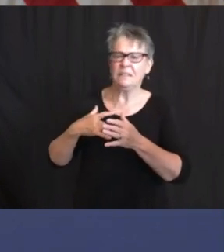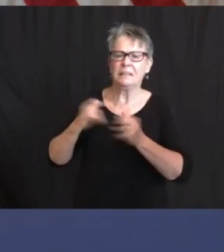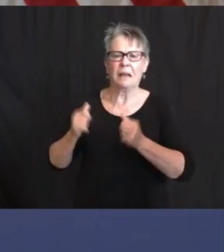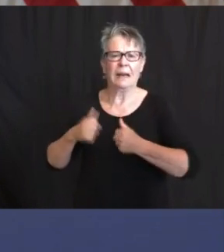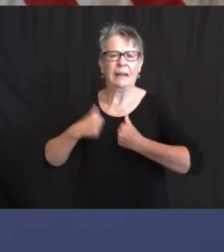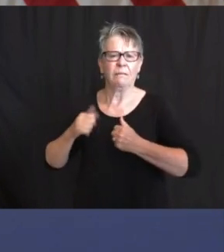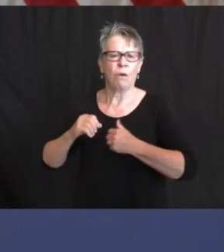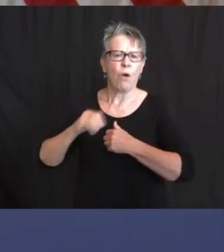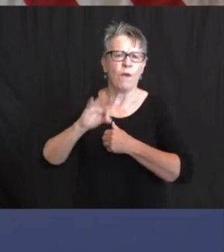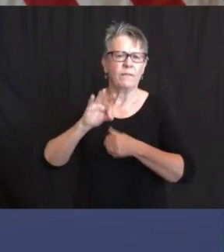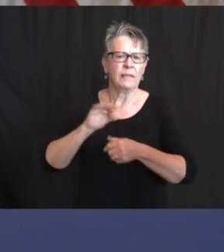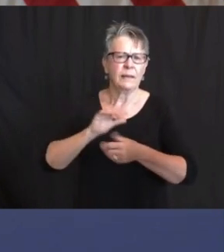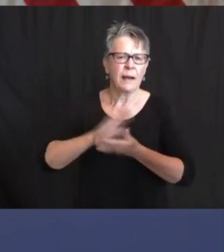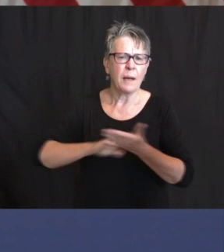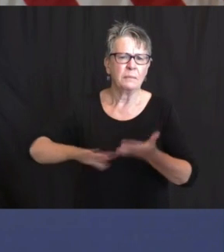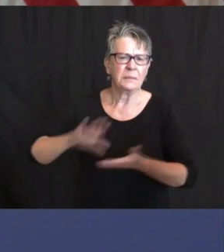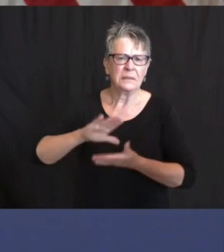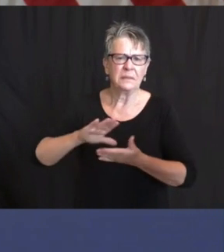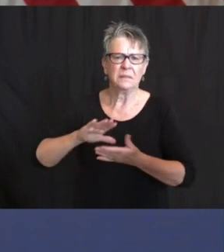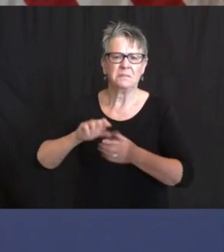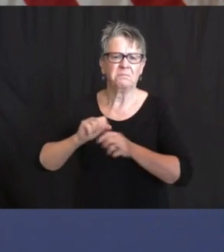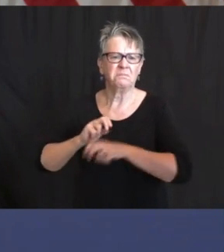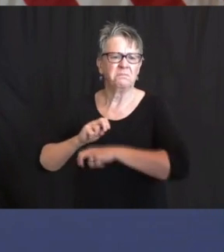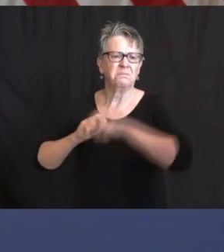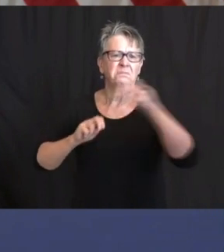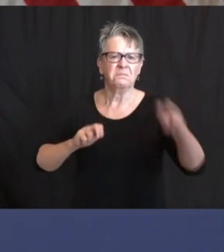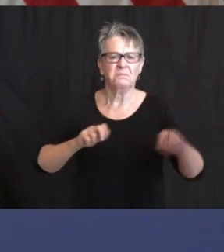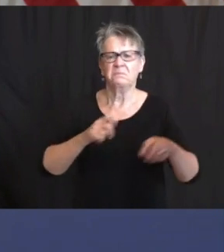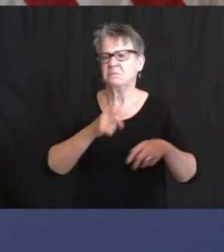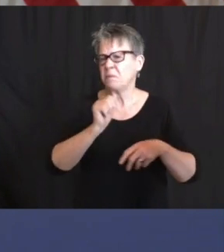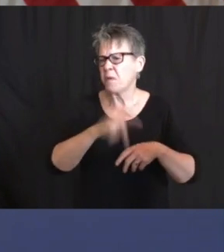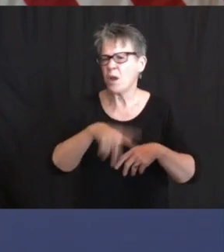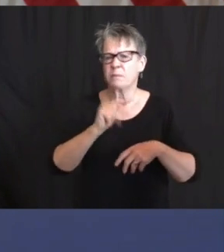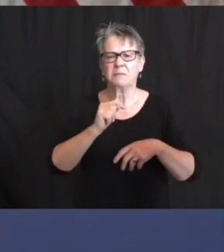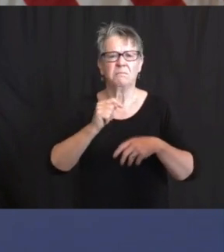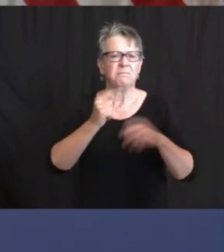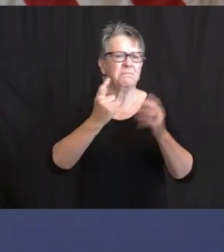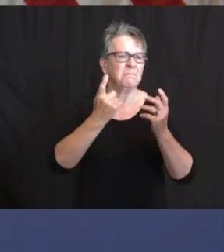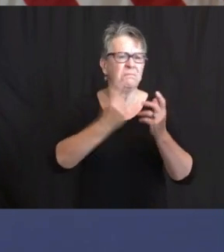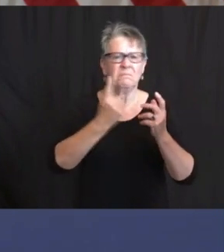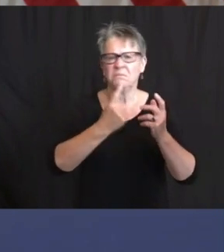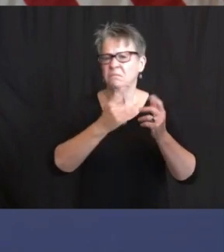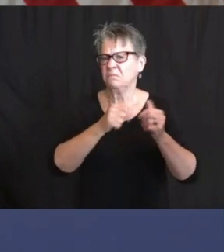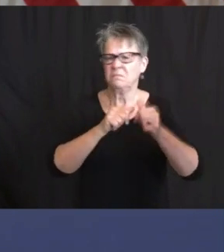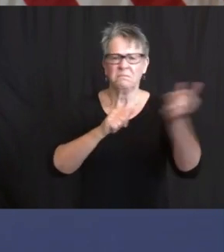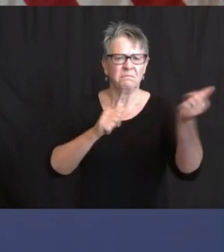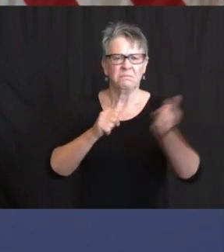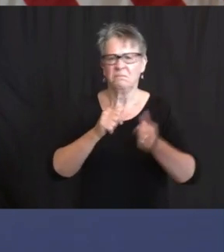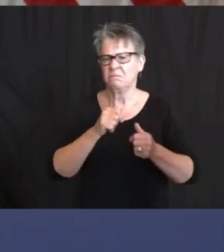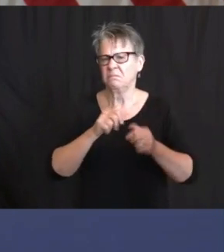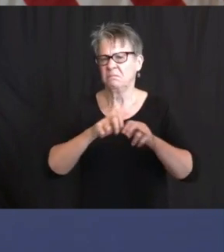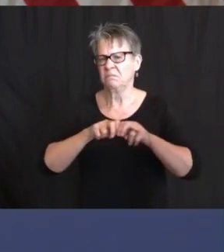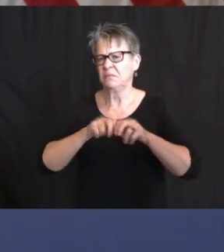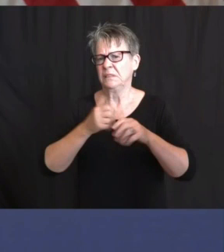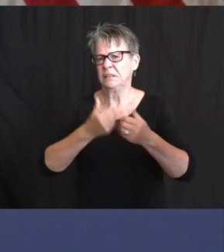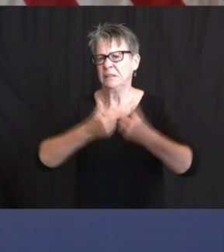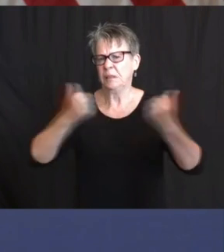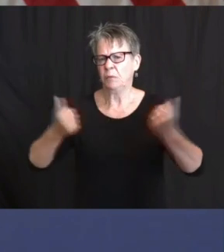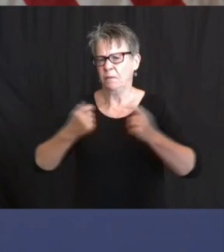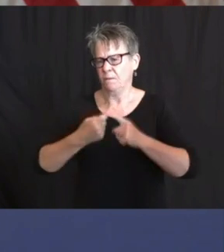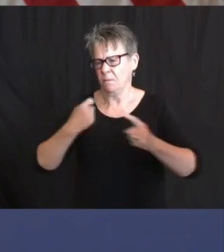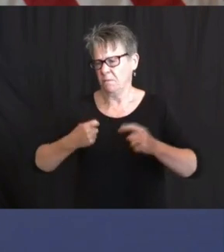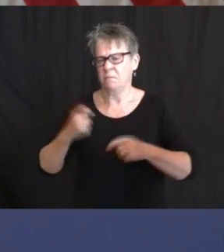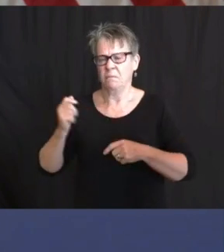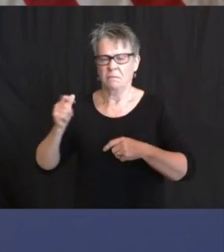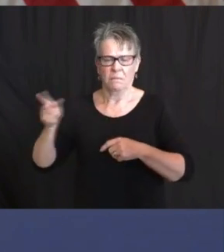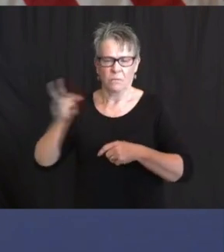unsafe. So those are just a number of the specific things that I think people can point to and look at that says this will be different. Campus spaces